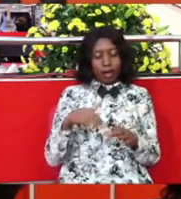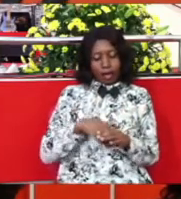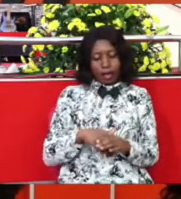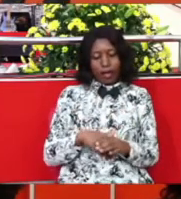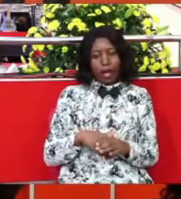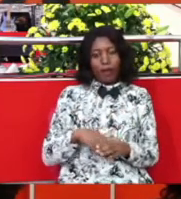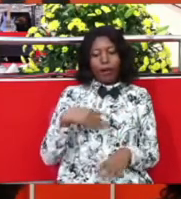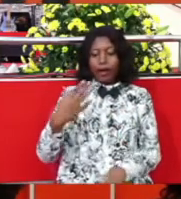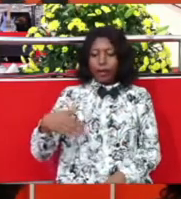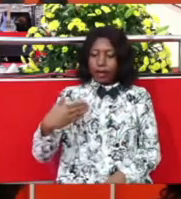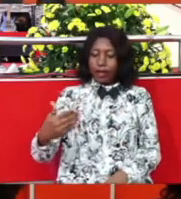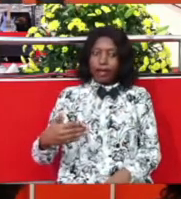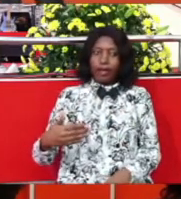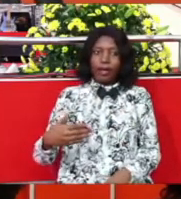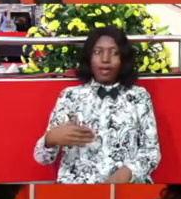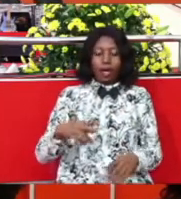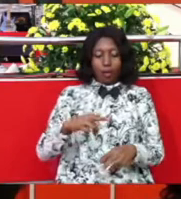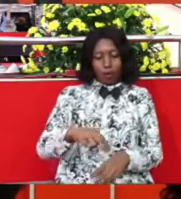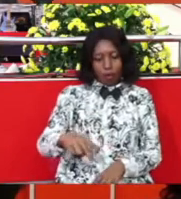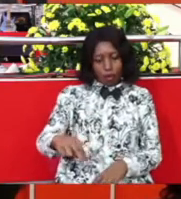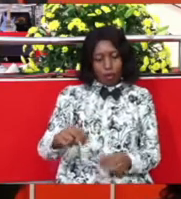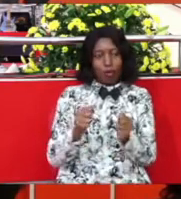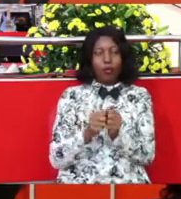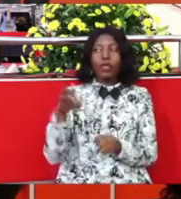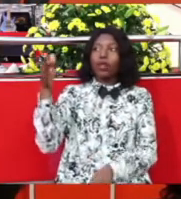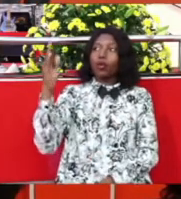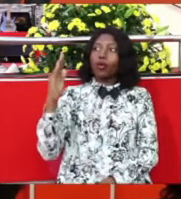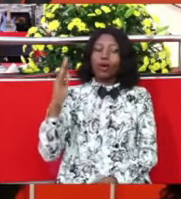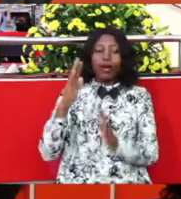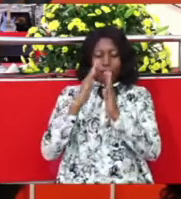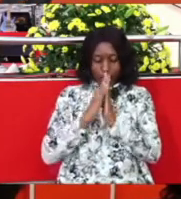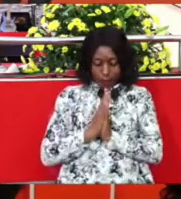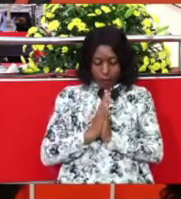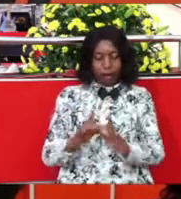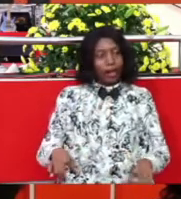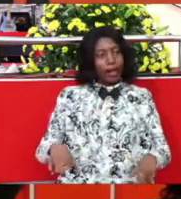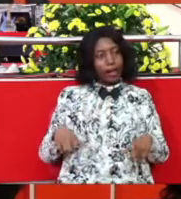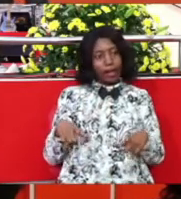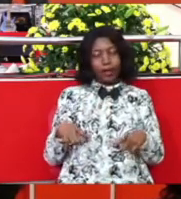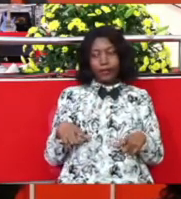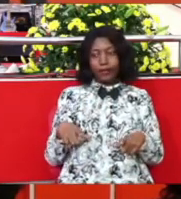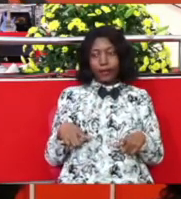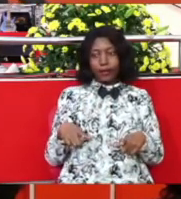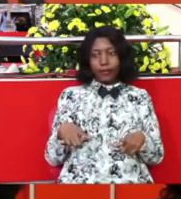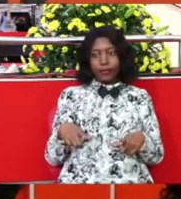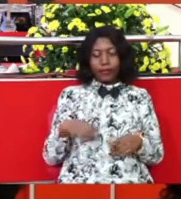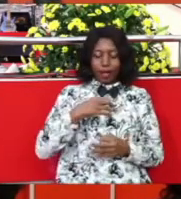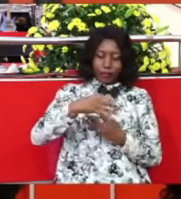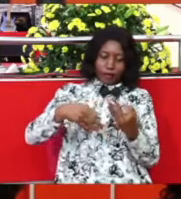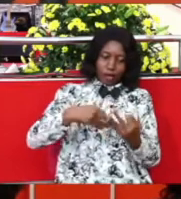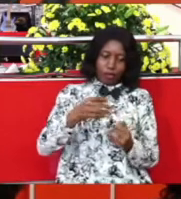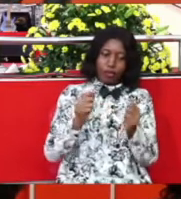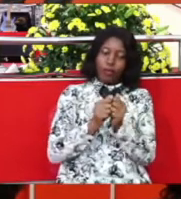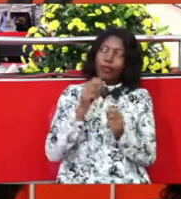God. Katika siku zetu za kawaida za kutembea na Mungu. In your prayer life. Kama ombi. In our fellowship with him.